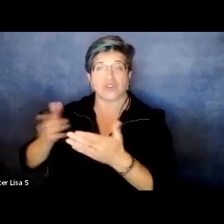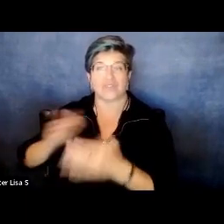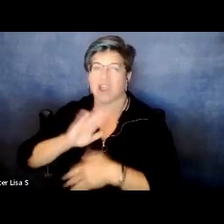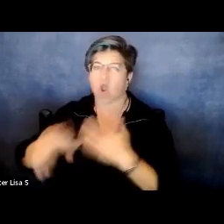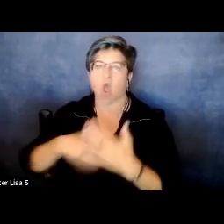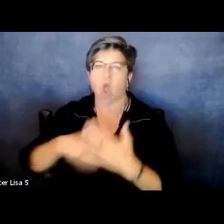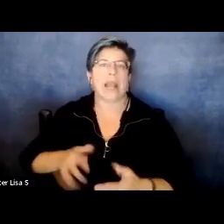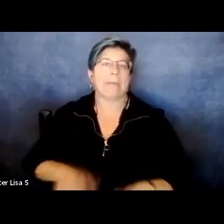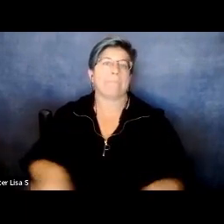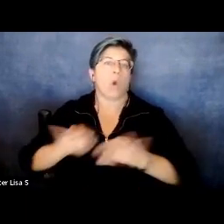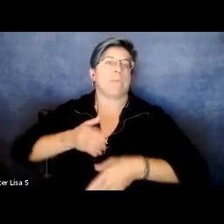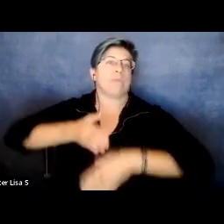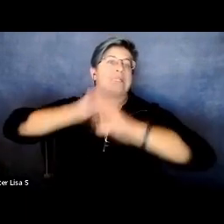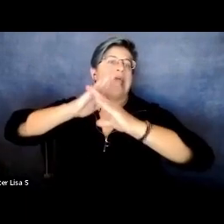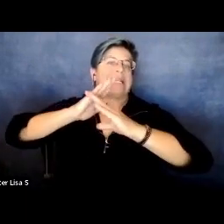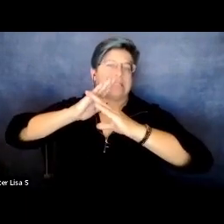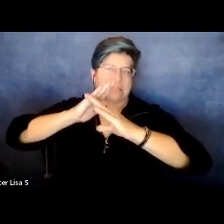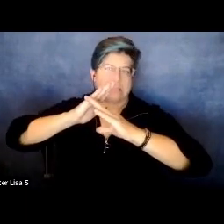factors for